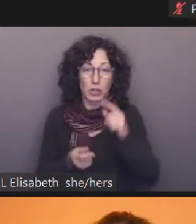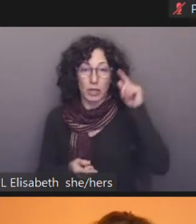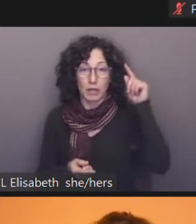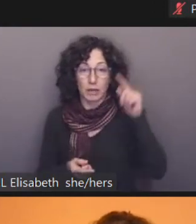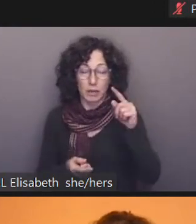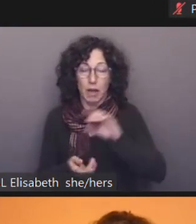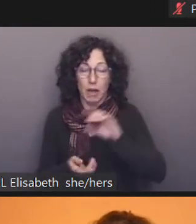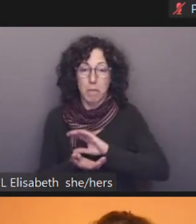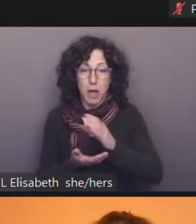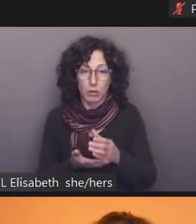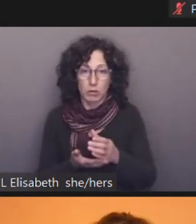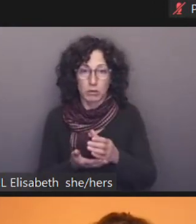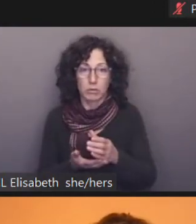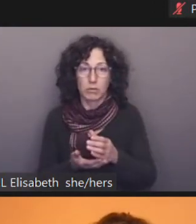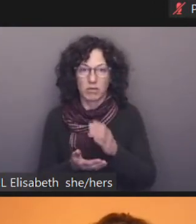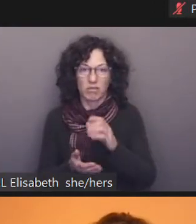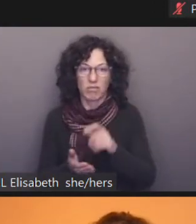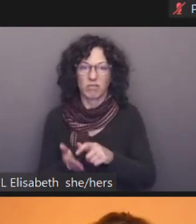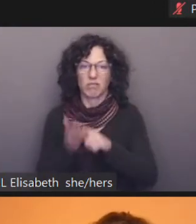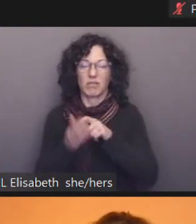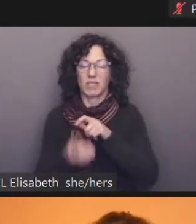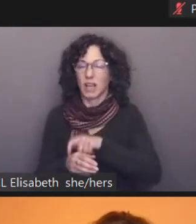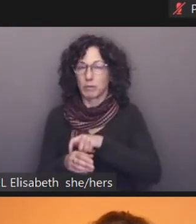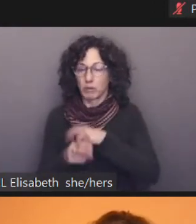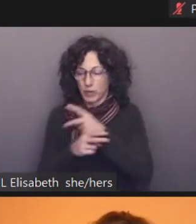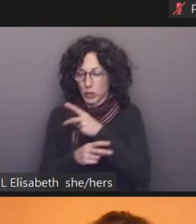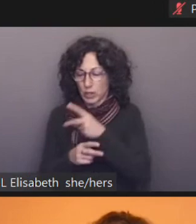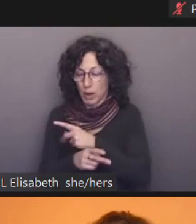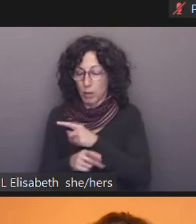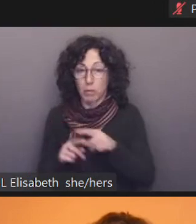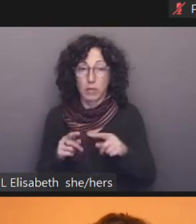longer. But for the 12 to 15-year-old, it's the same dose.